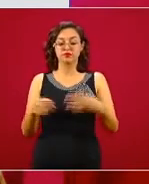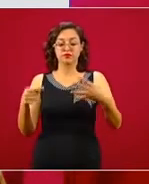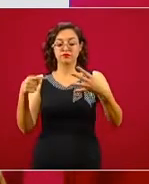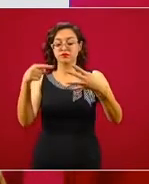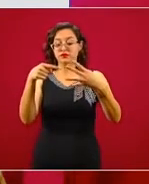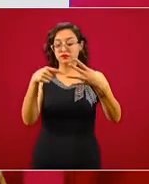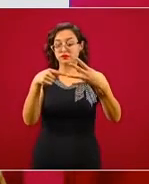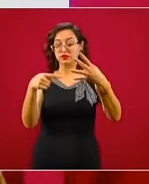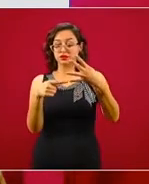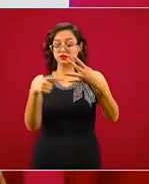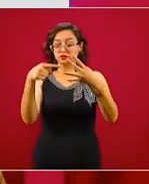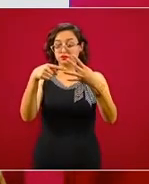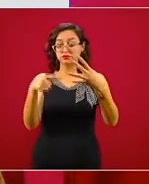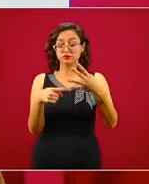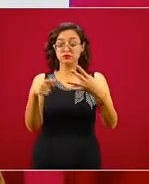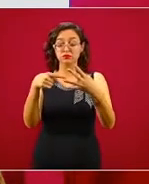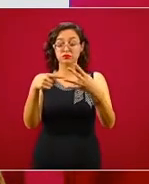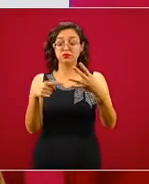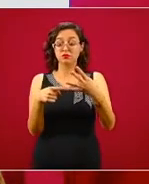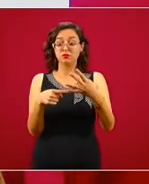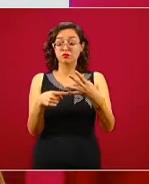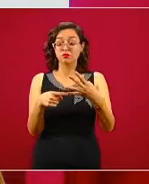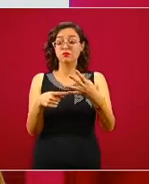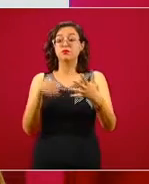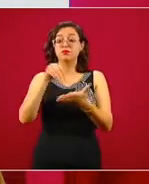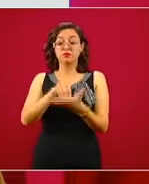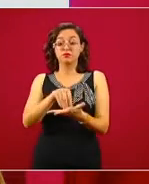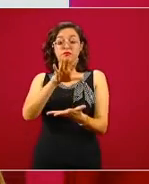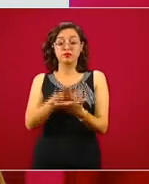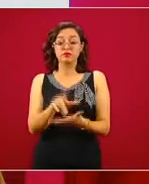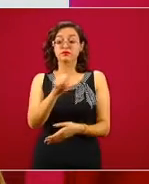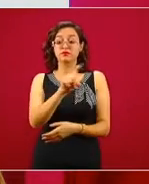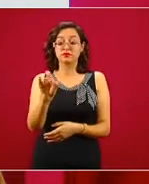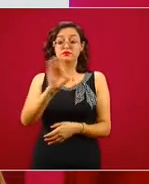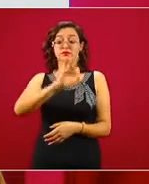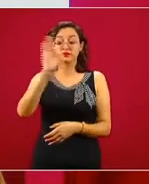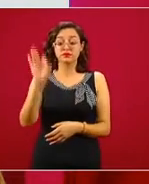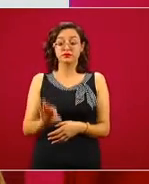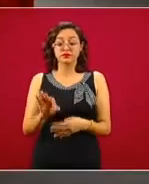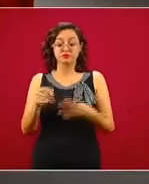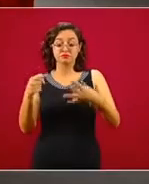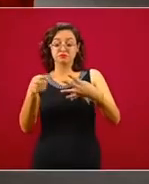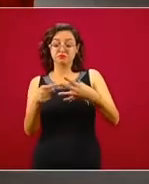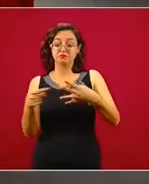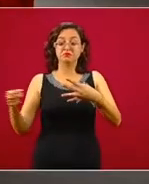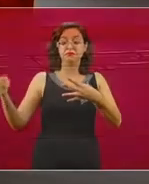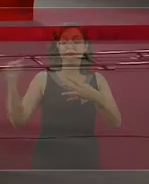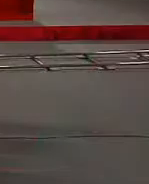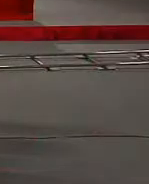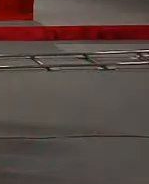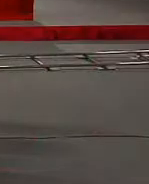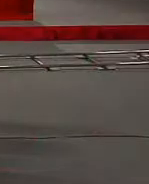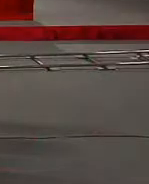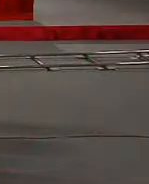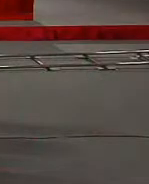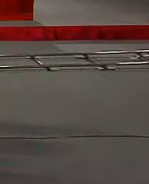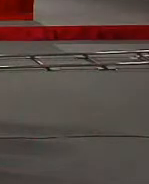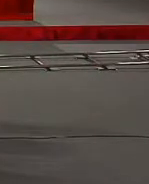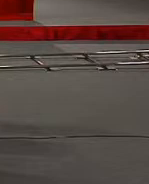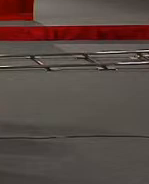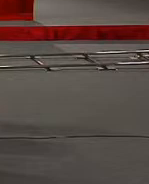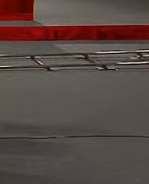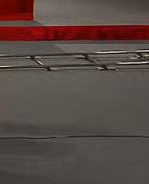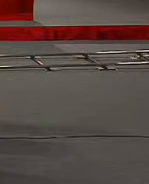exception of severe condition hospitalized cases and stable